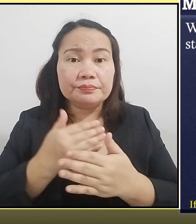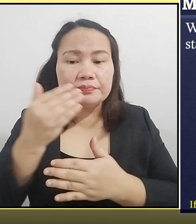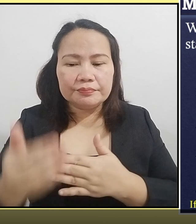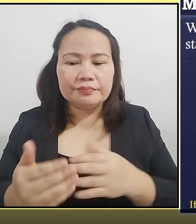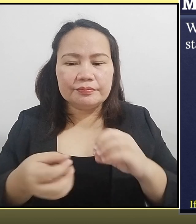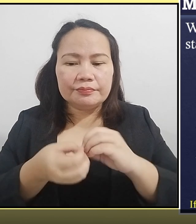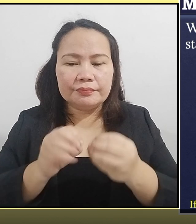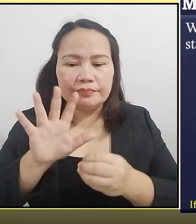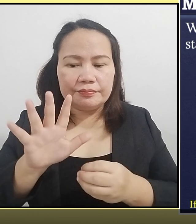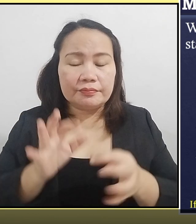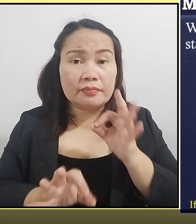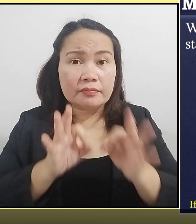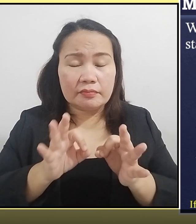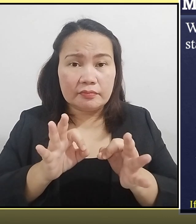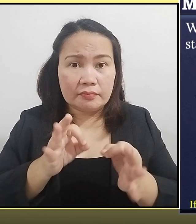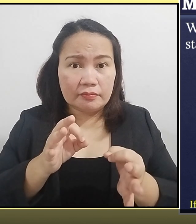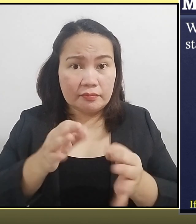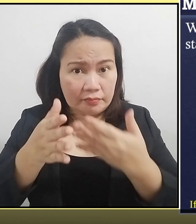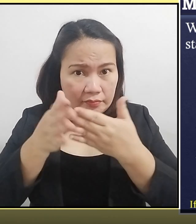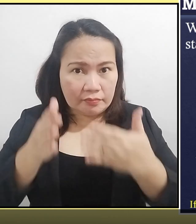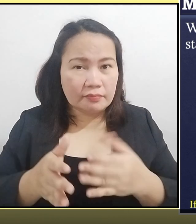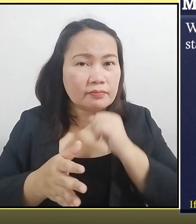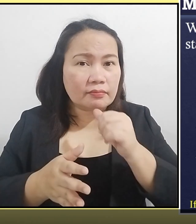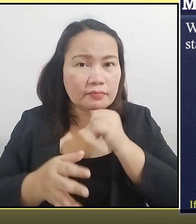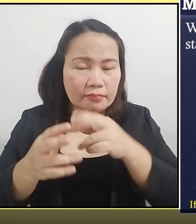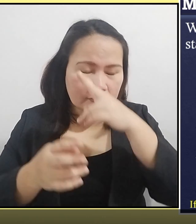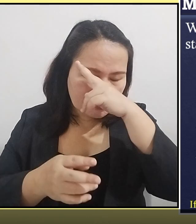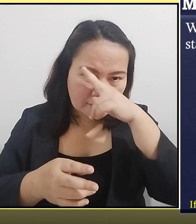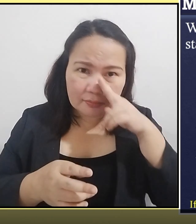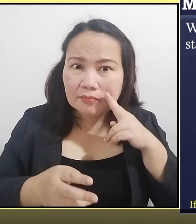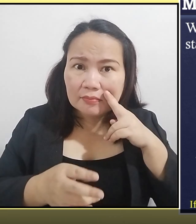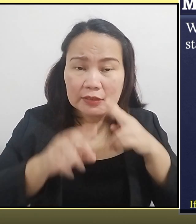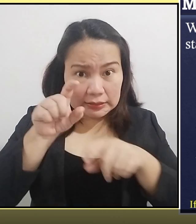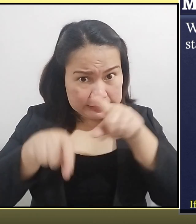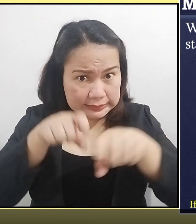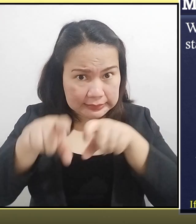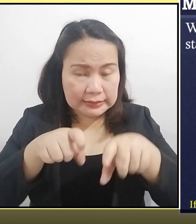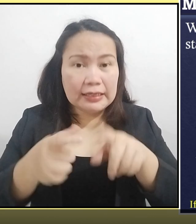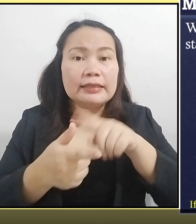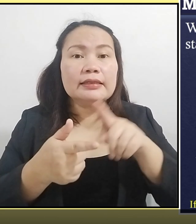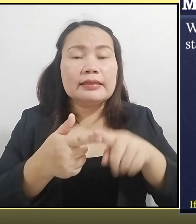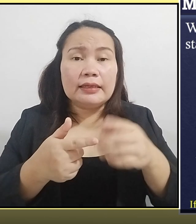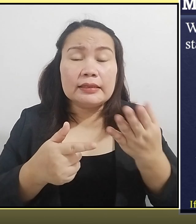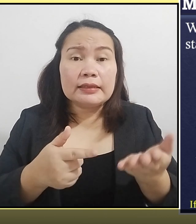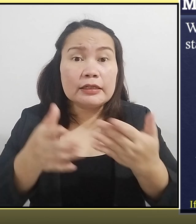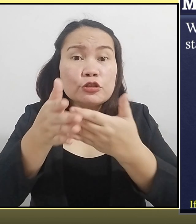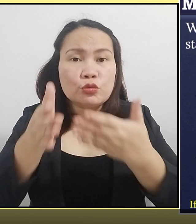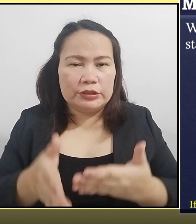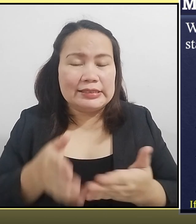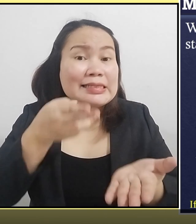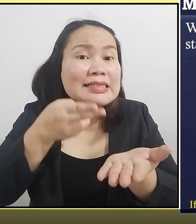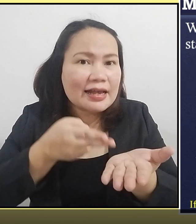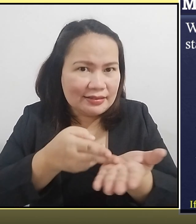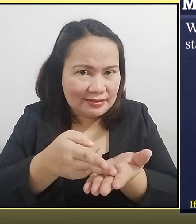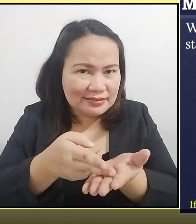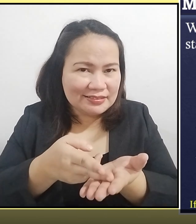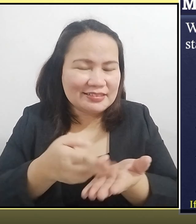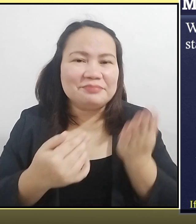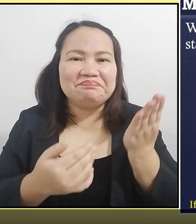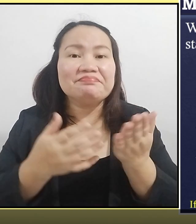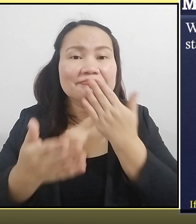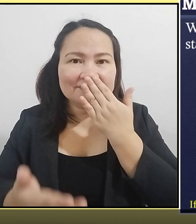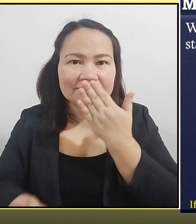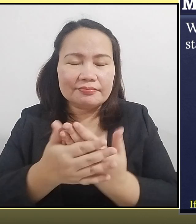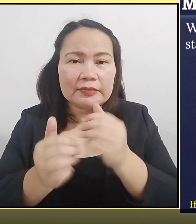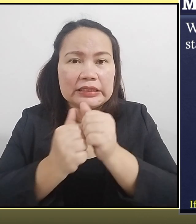Okay? Next, if a student does not cheat during an examination, then he or she is honest. So this